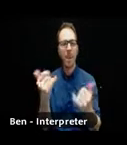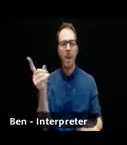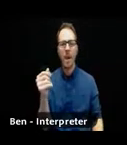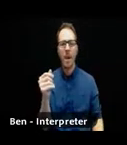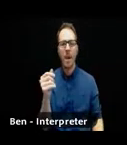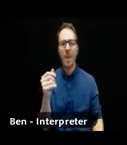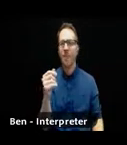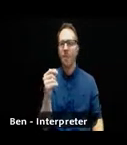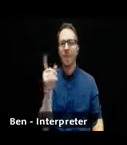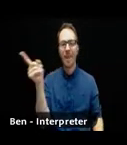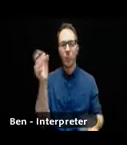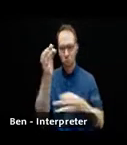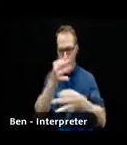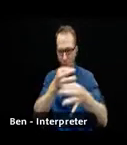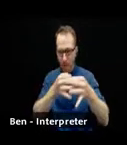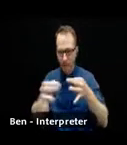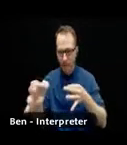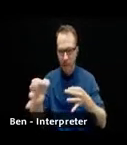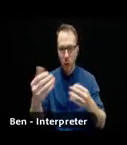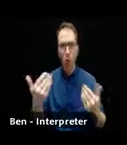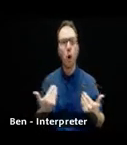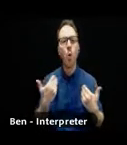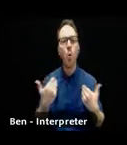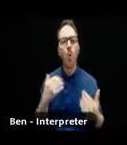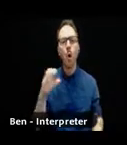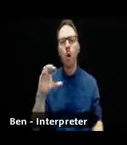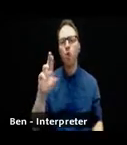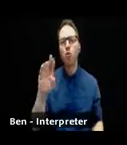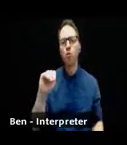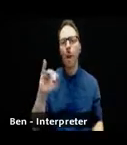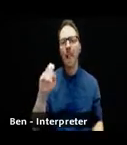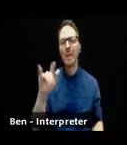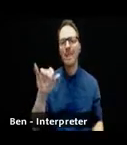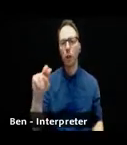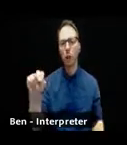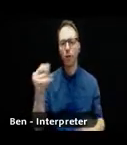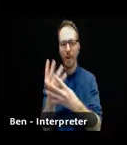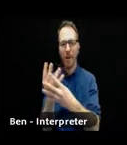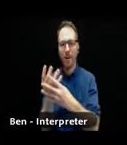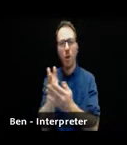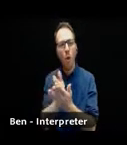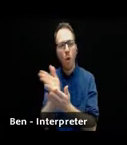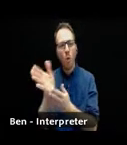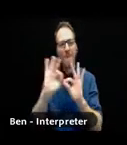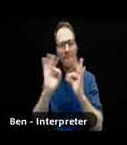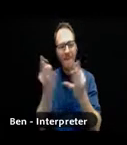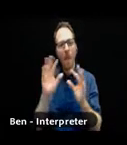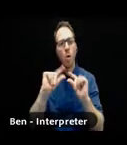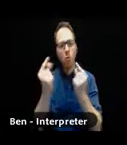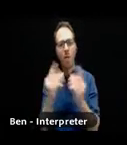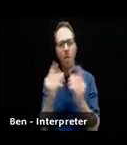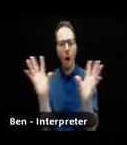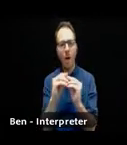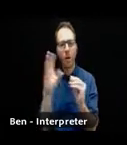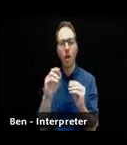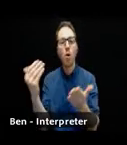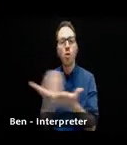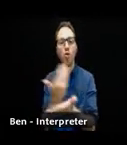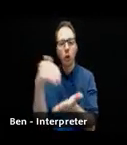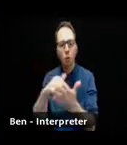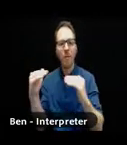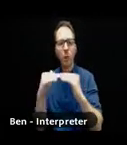they replaced basically youth criminalization through family group conferencing and restorative justice processes of